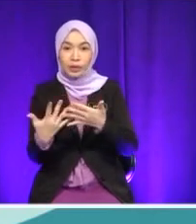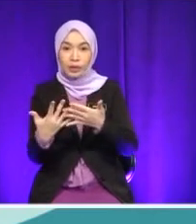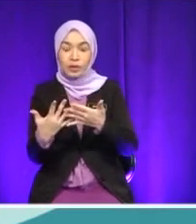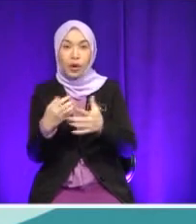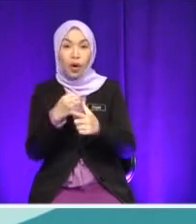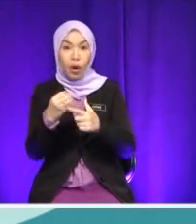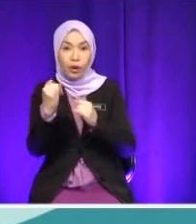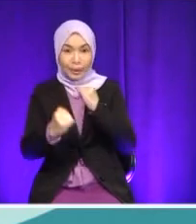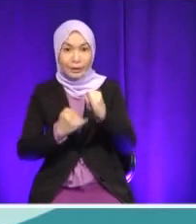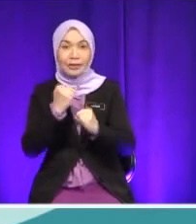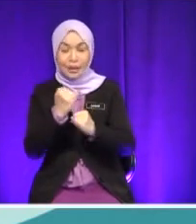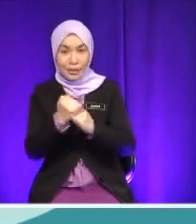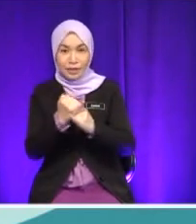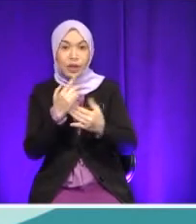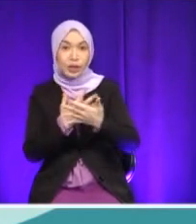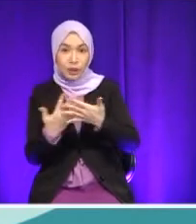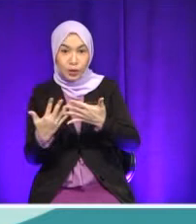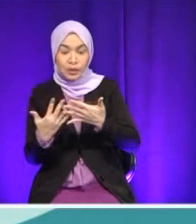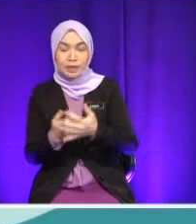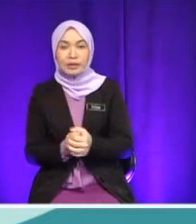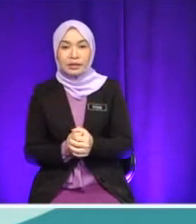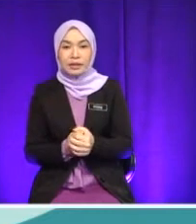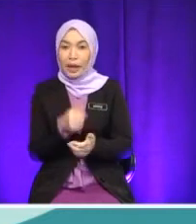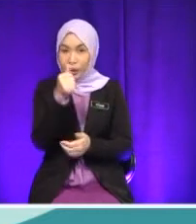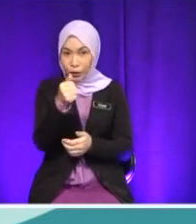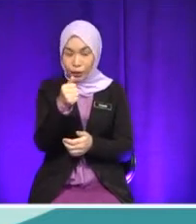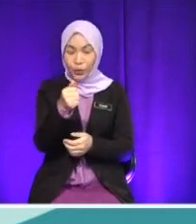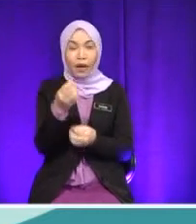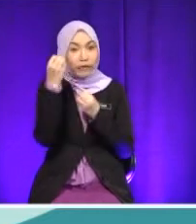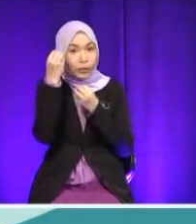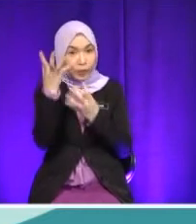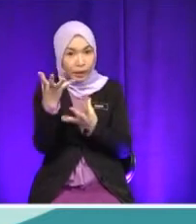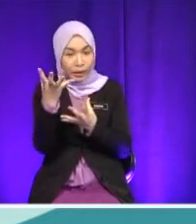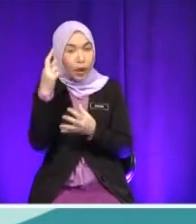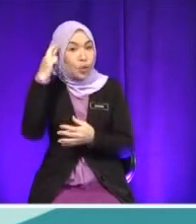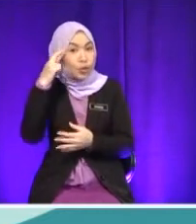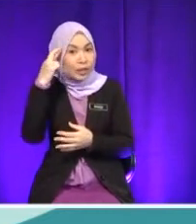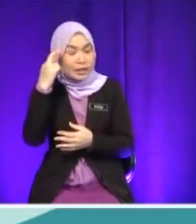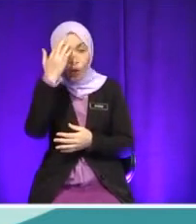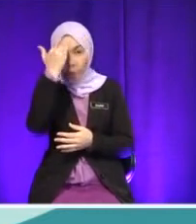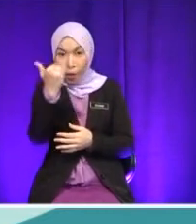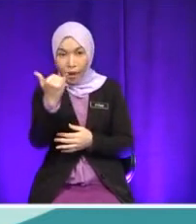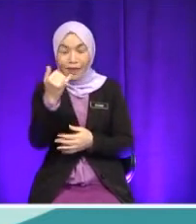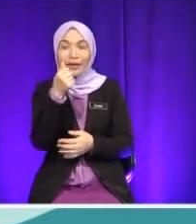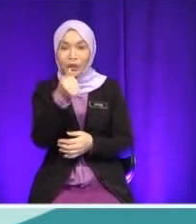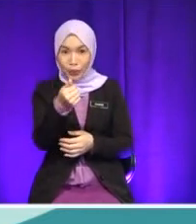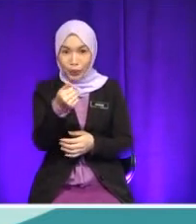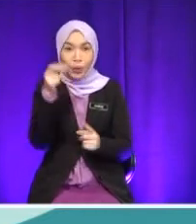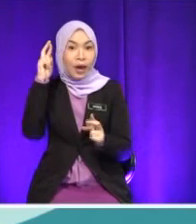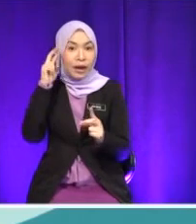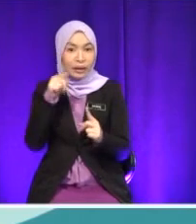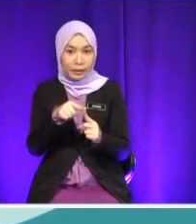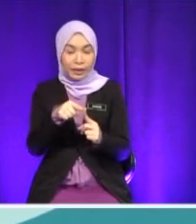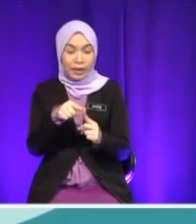choose one. But then you have to provide me a reason, like explanation or justification why you agree with that or why you choose that